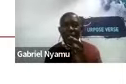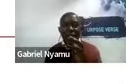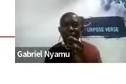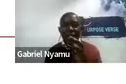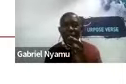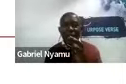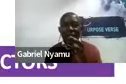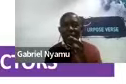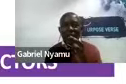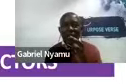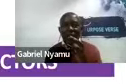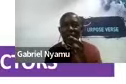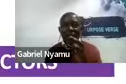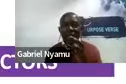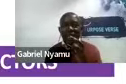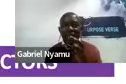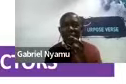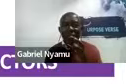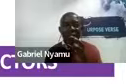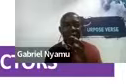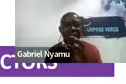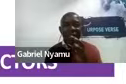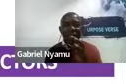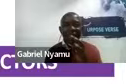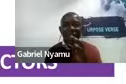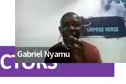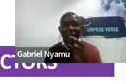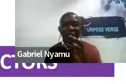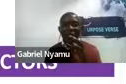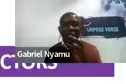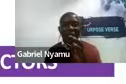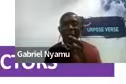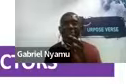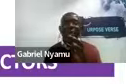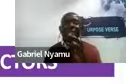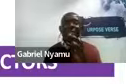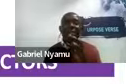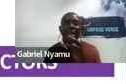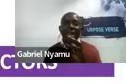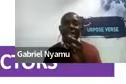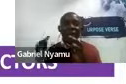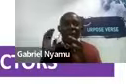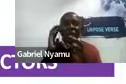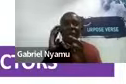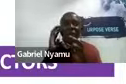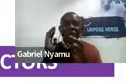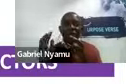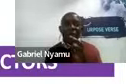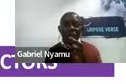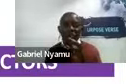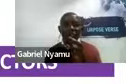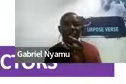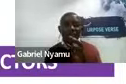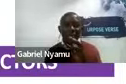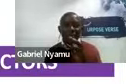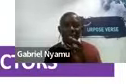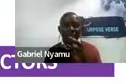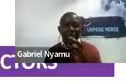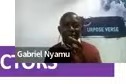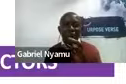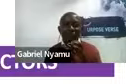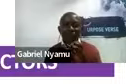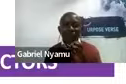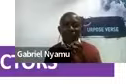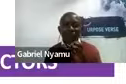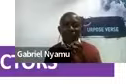I probably close so that I can open up for the Q&A. Some barriers that are going to really hold you captive